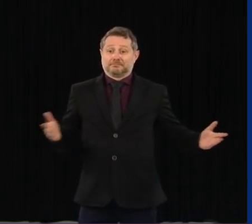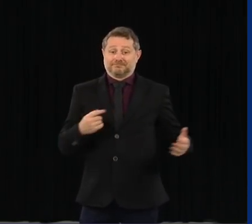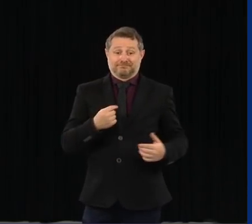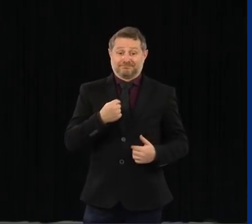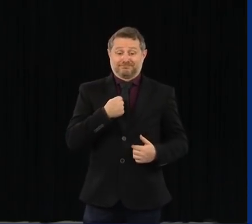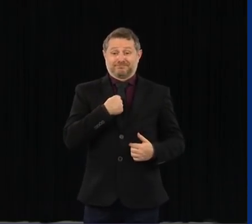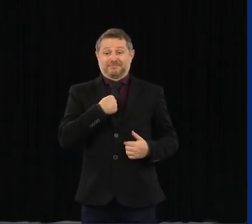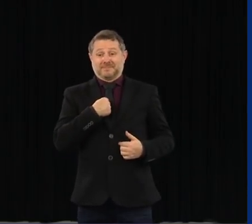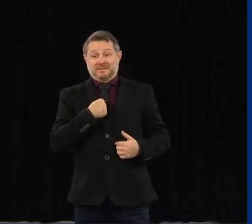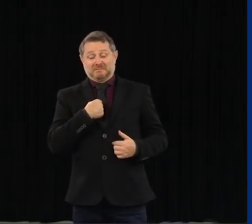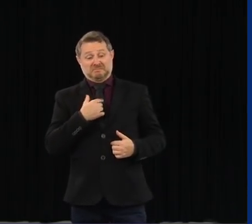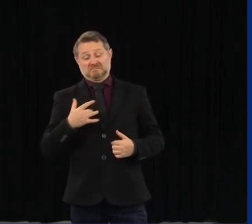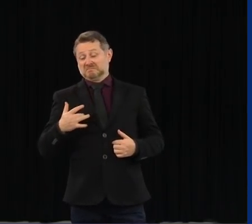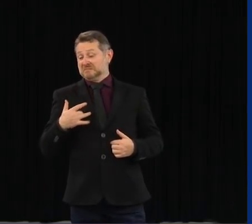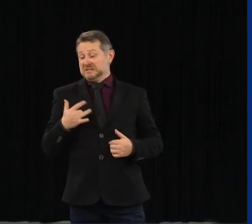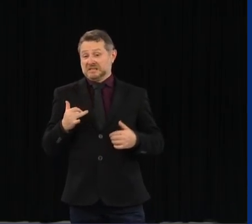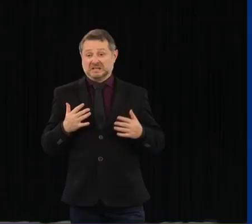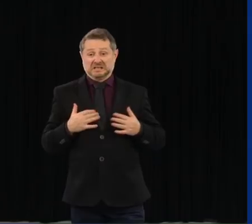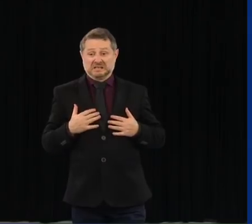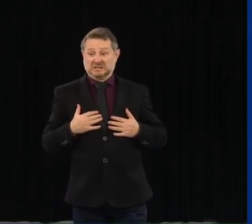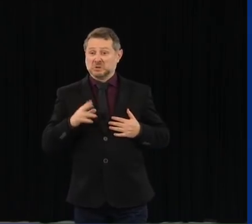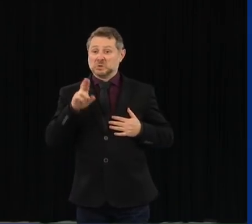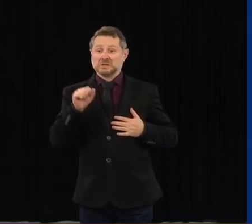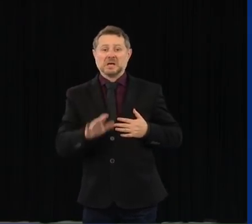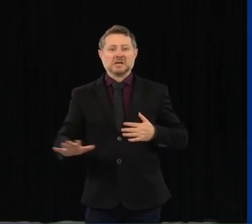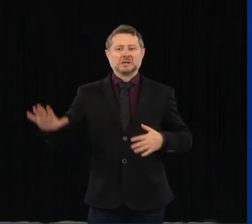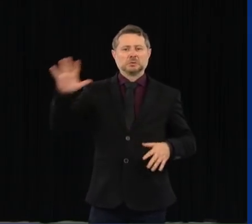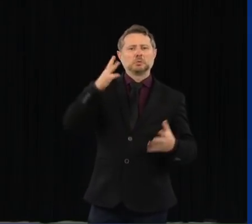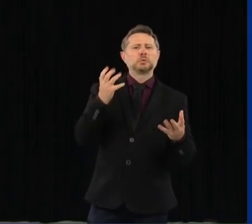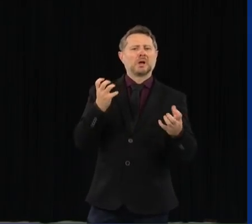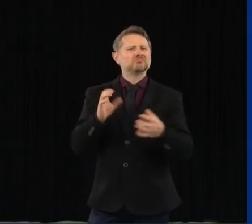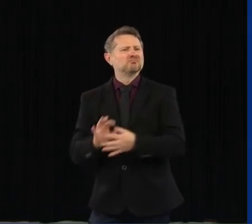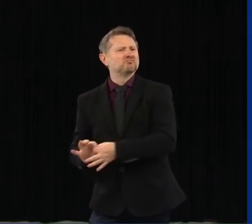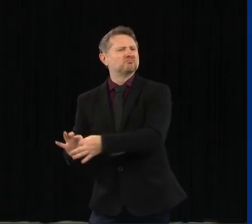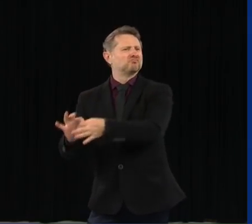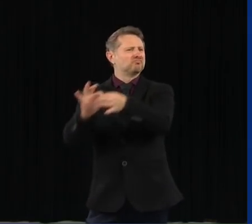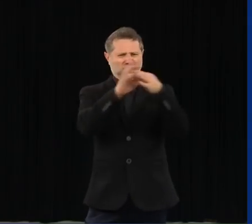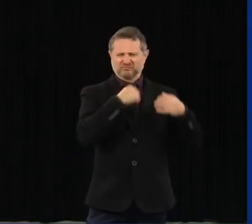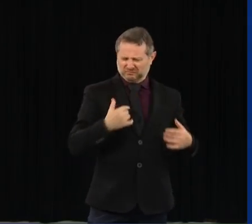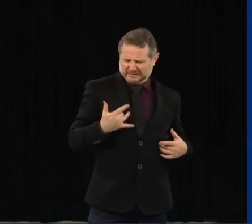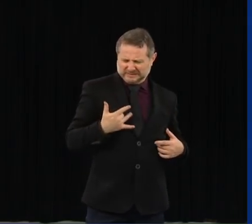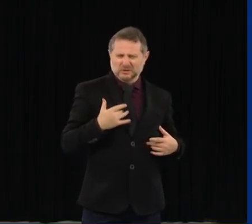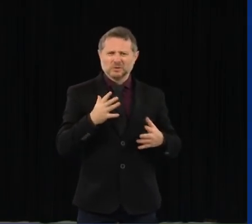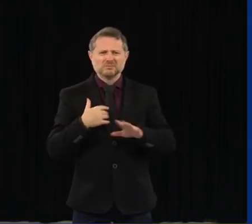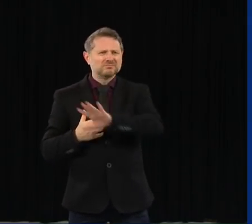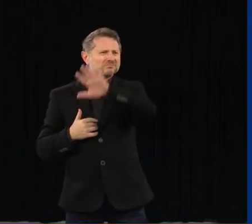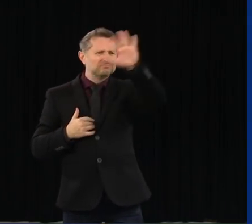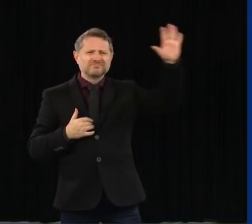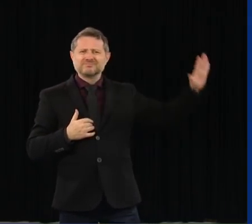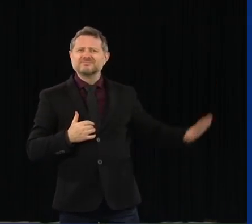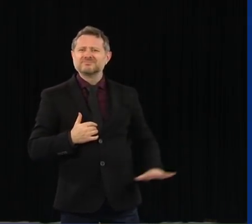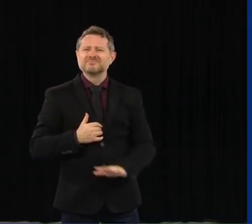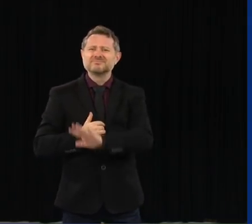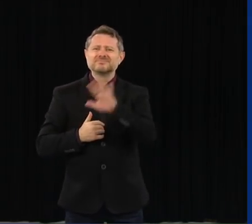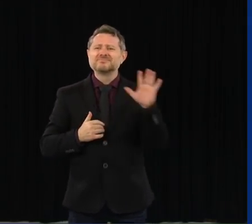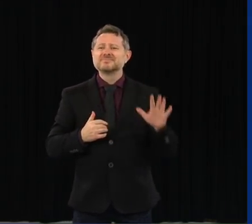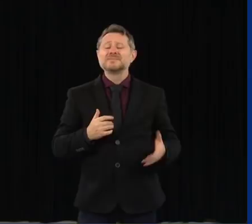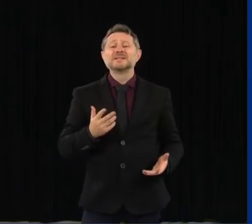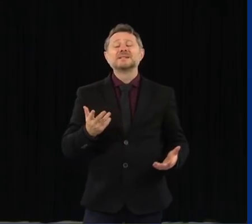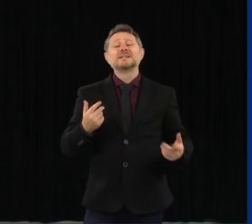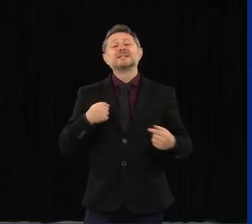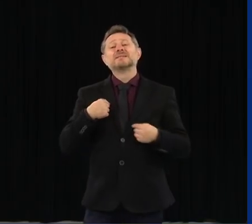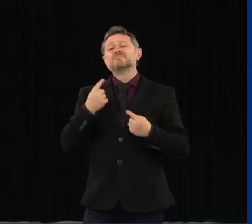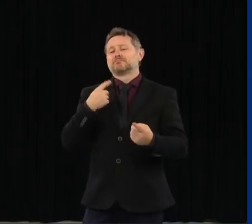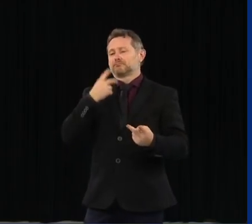American people are there. You know, how many times have we seen a disaster across this country, and